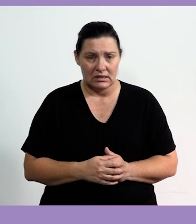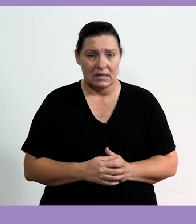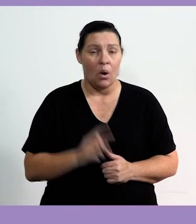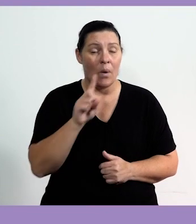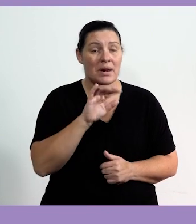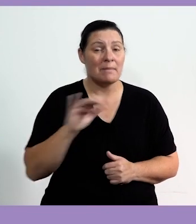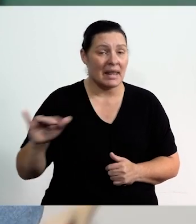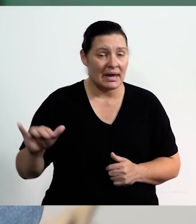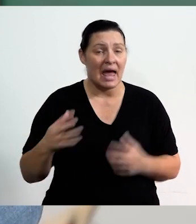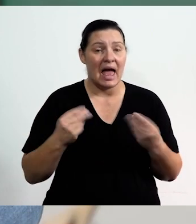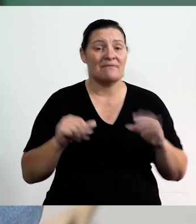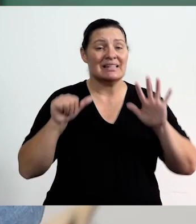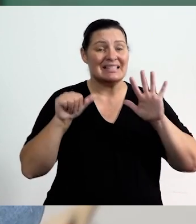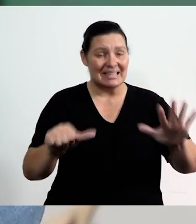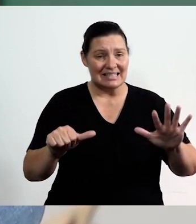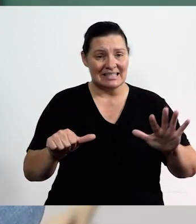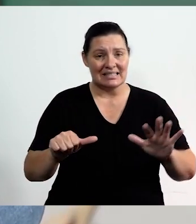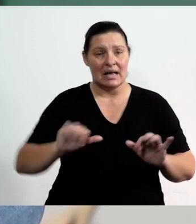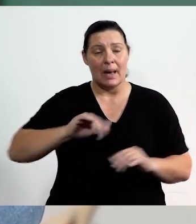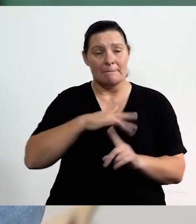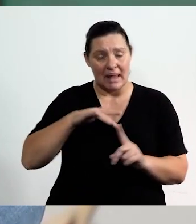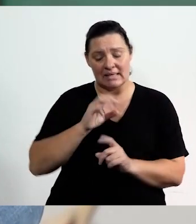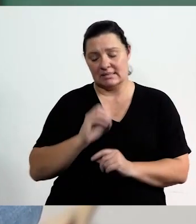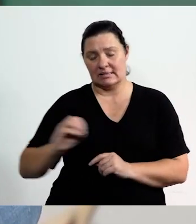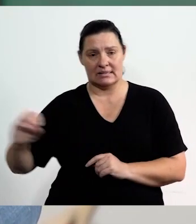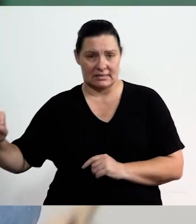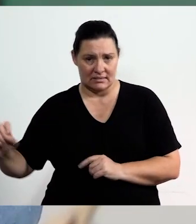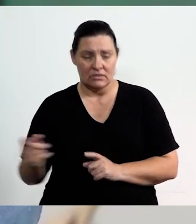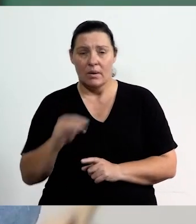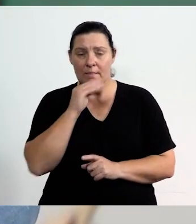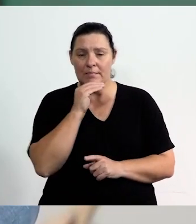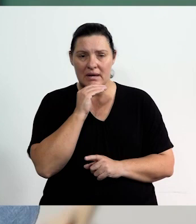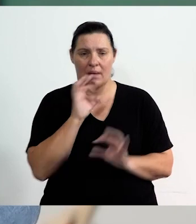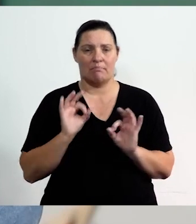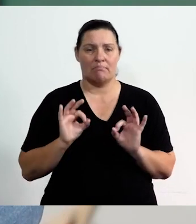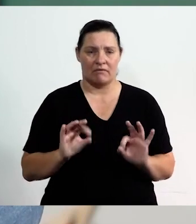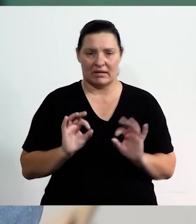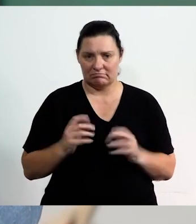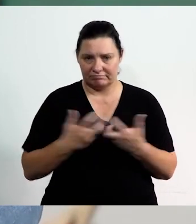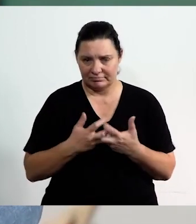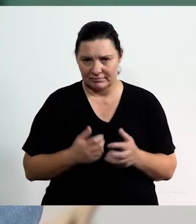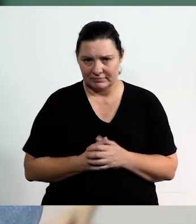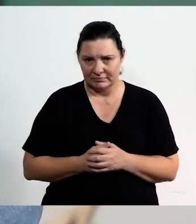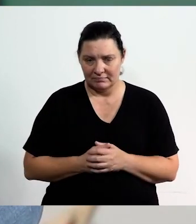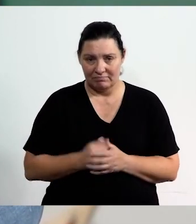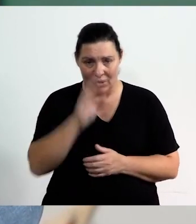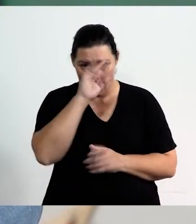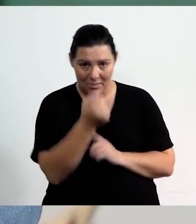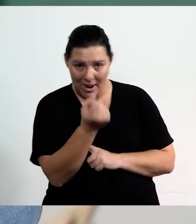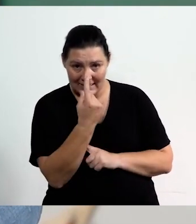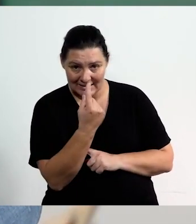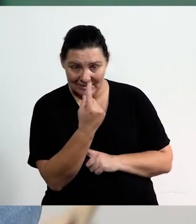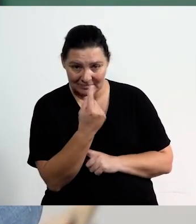1,234,000. And remember, a million does have 6 placeholders behind it, so that makes perfect